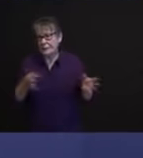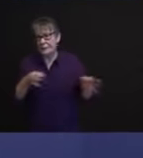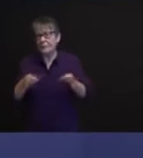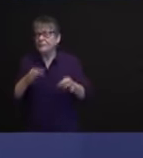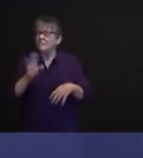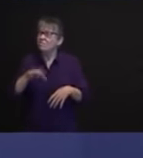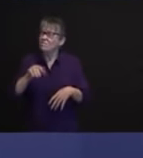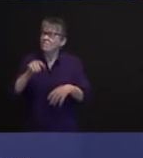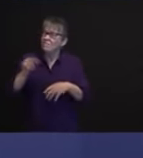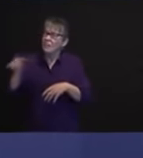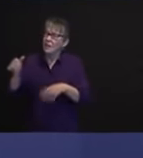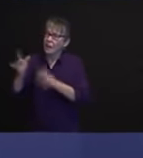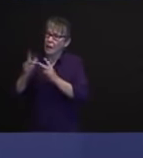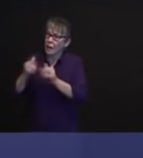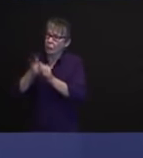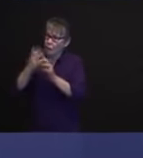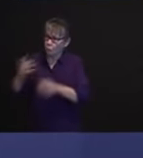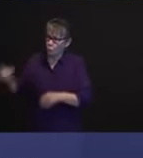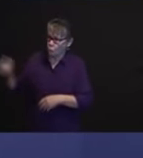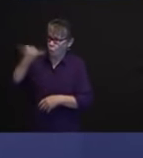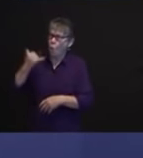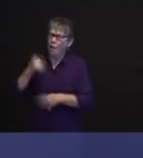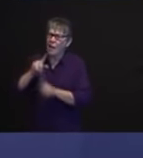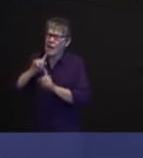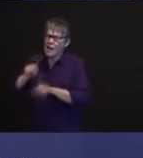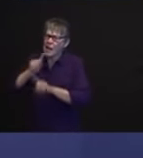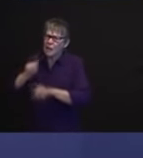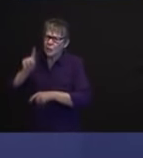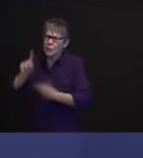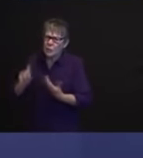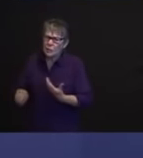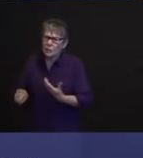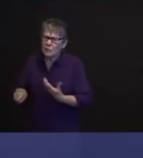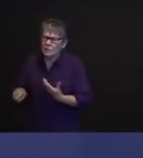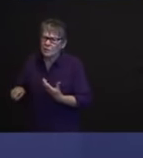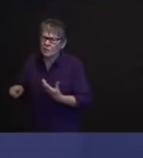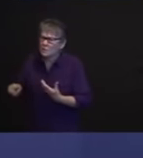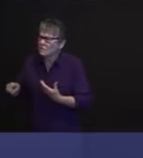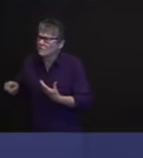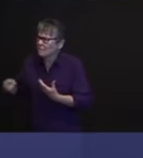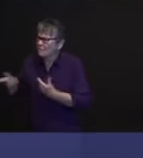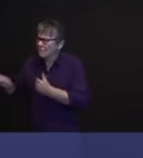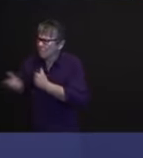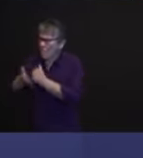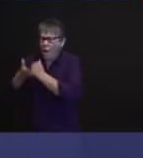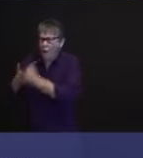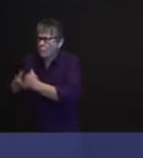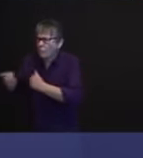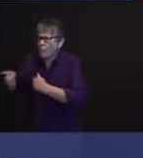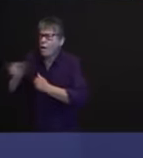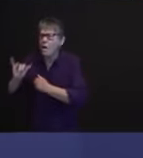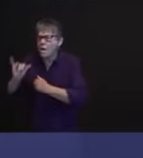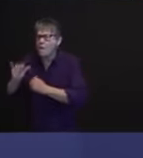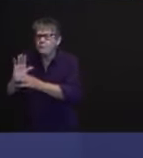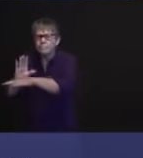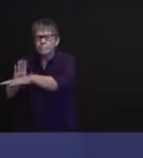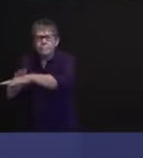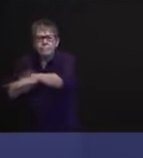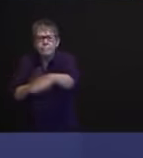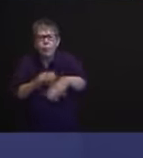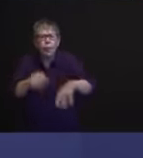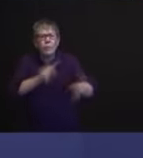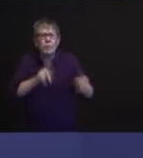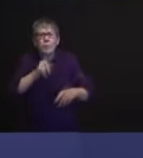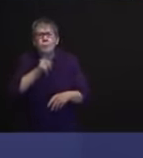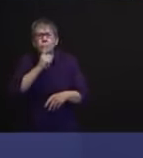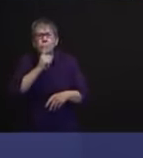then be quarantined and or seek medical care and testing that they might need. That's the single most important thing, and that's why we would tell you,